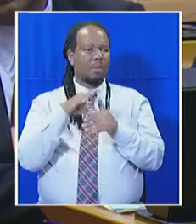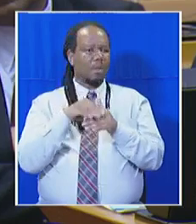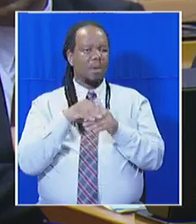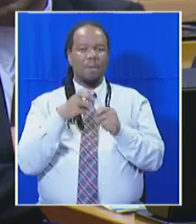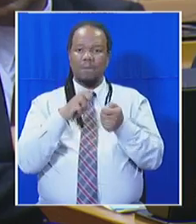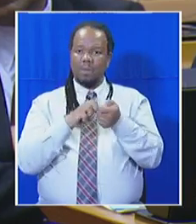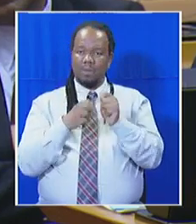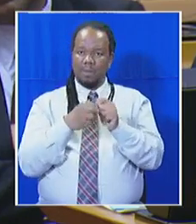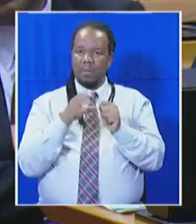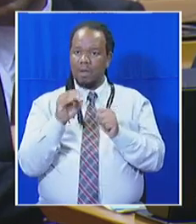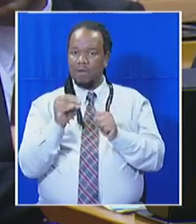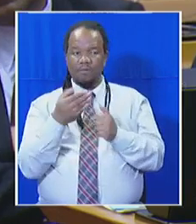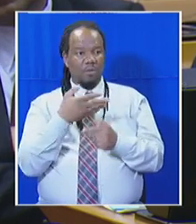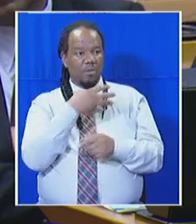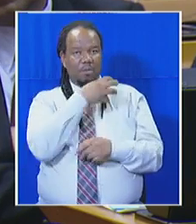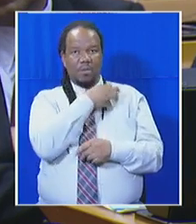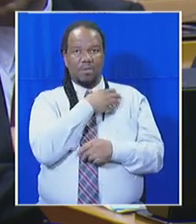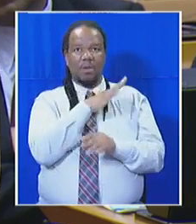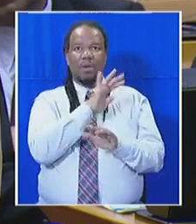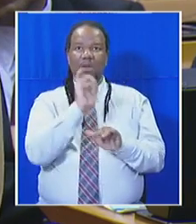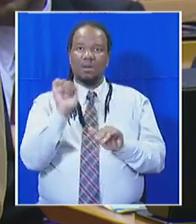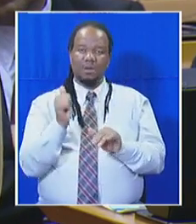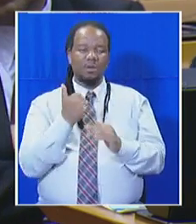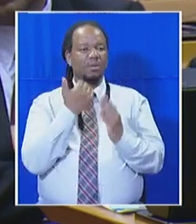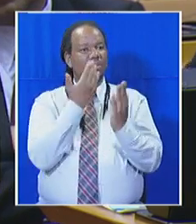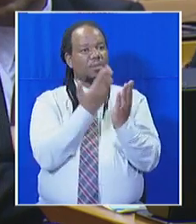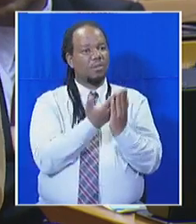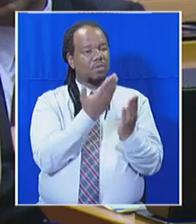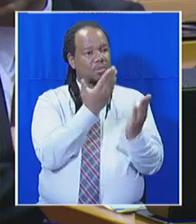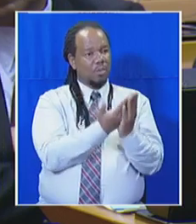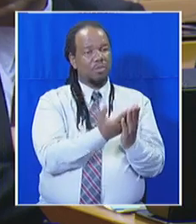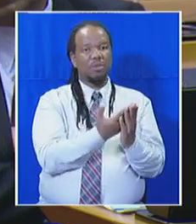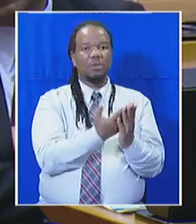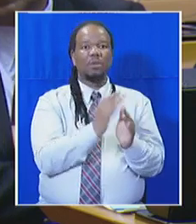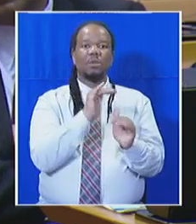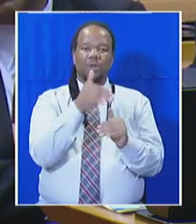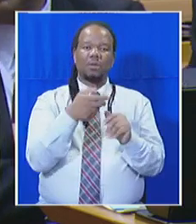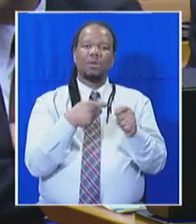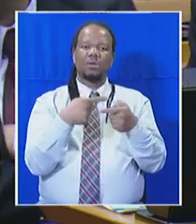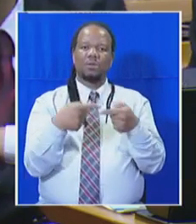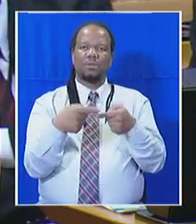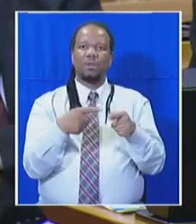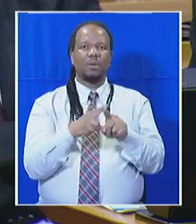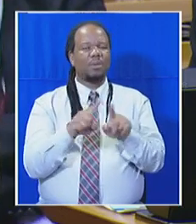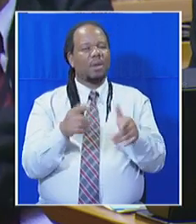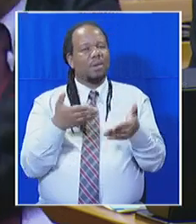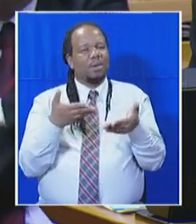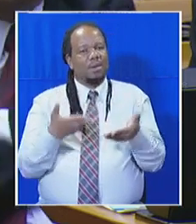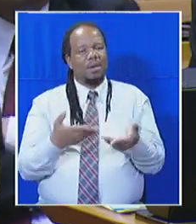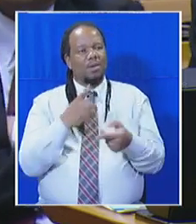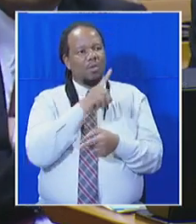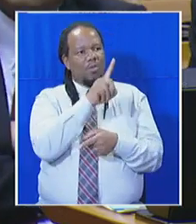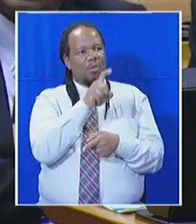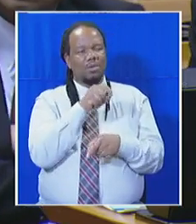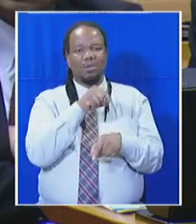with any other minister, put in a substantive question or put in a motion and we can debate that. I think we are eating into question time, which is